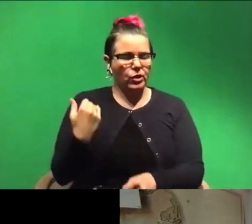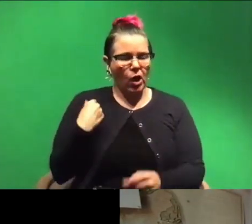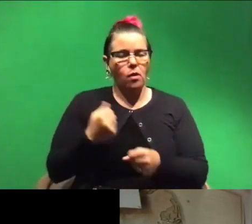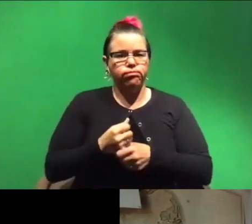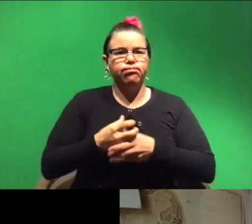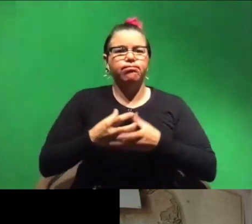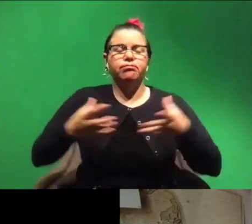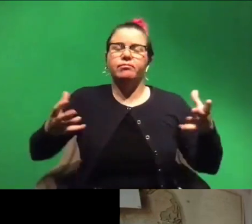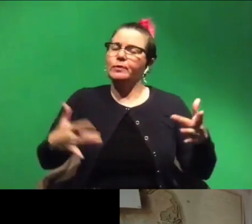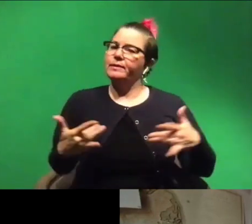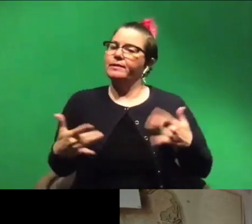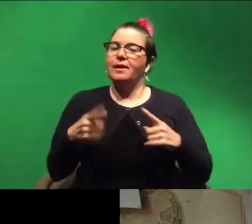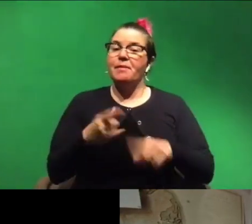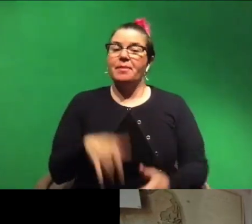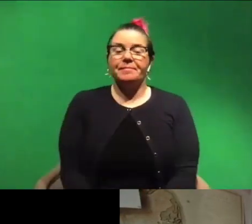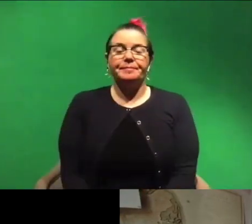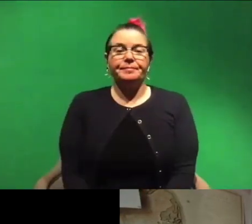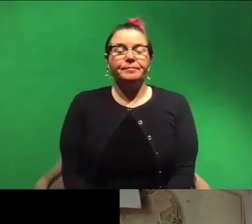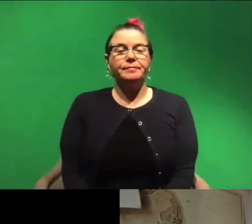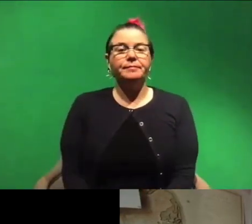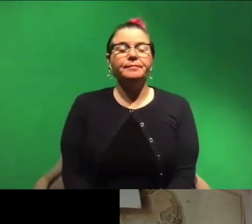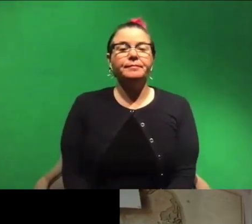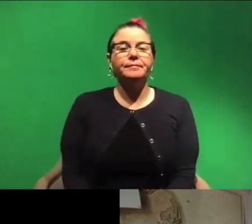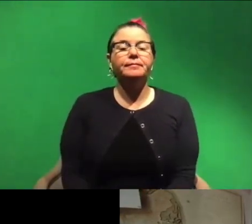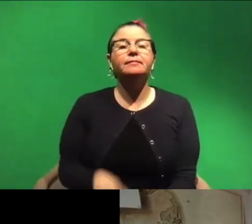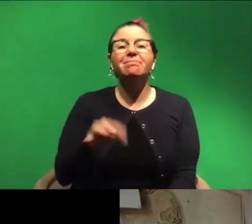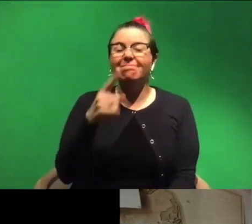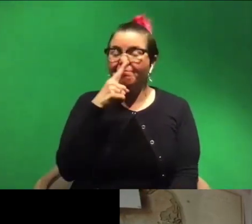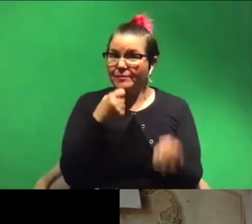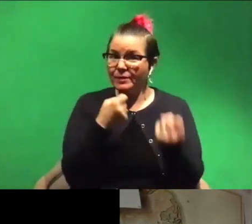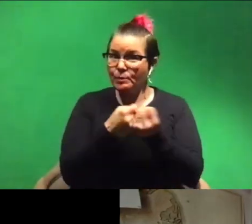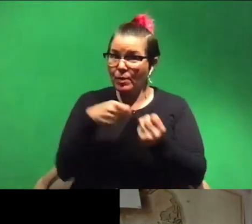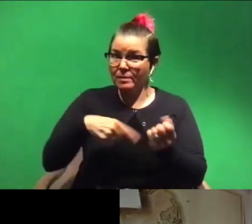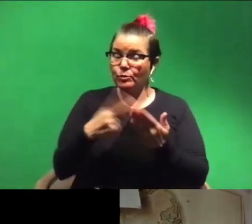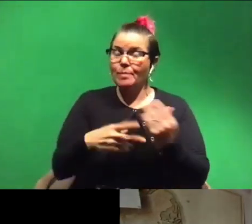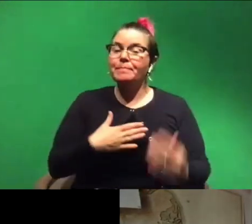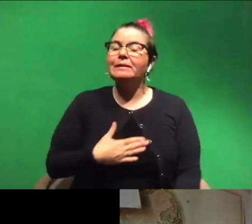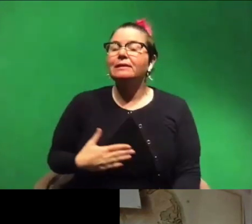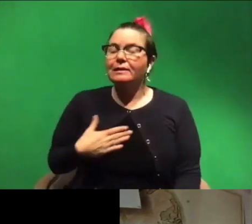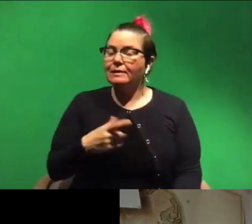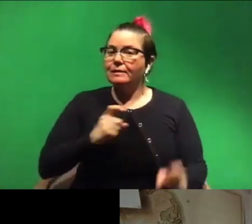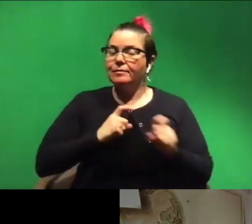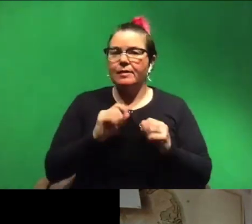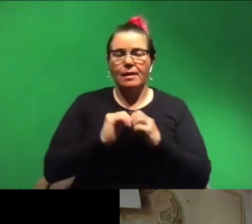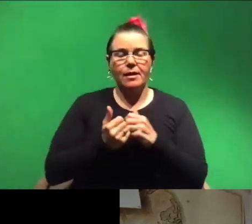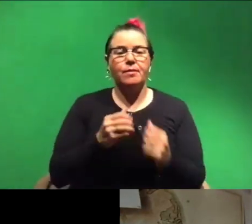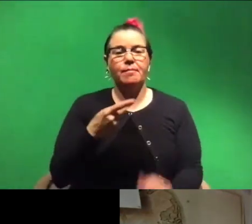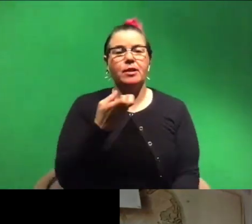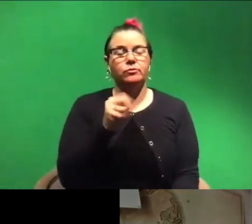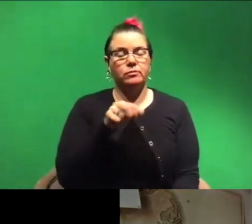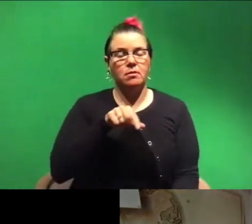and so we're really excited about that. Other than that, if you can support our program, please do. You can support us at